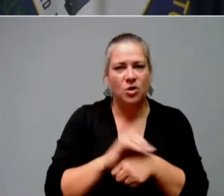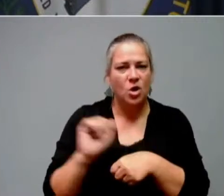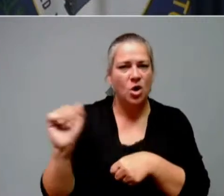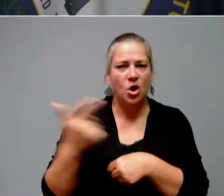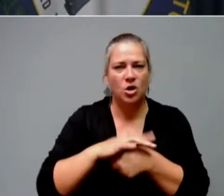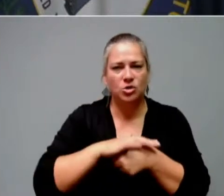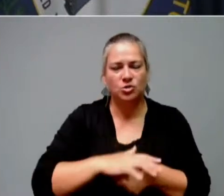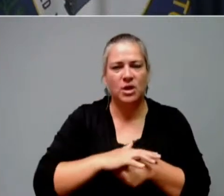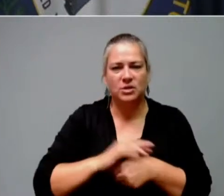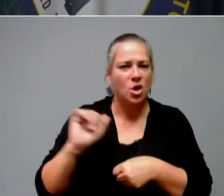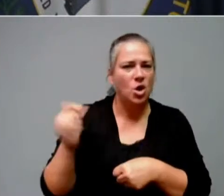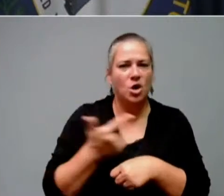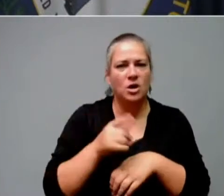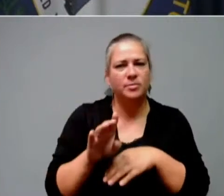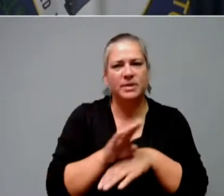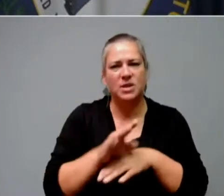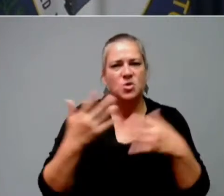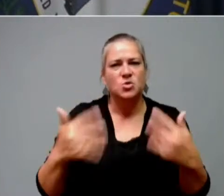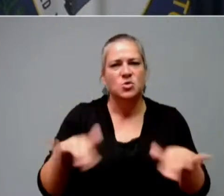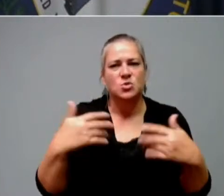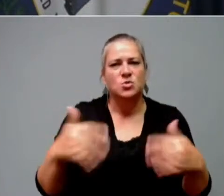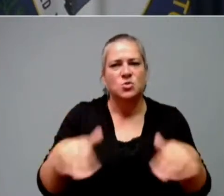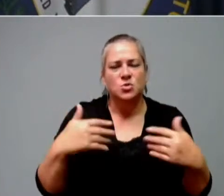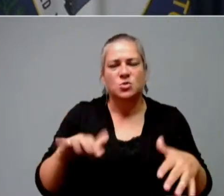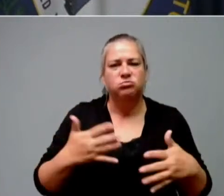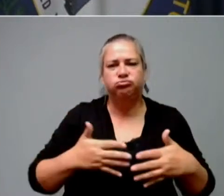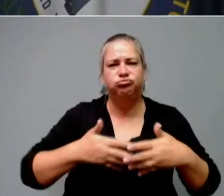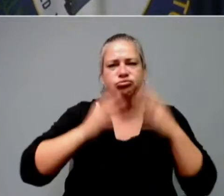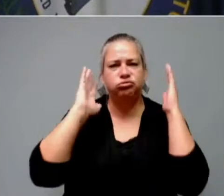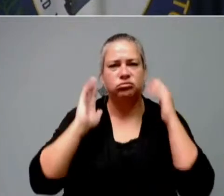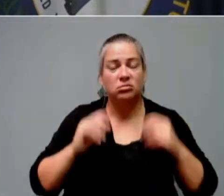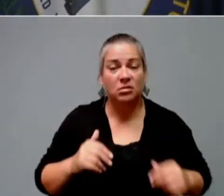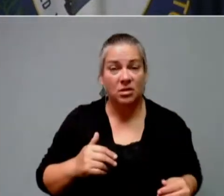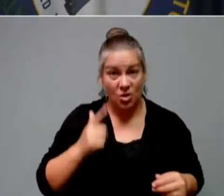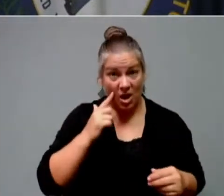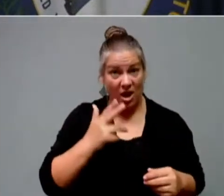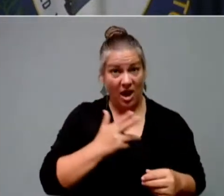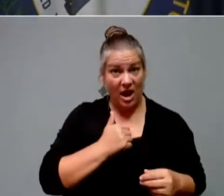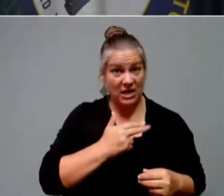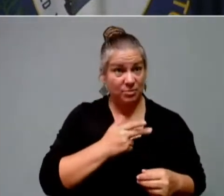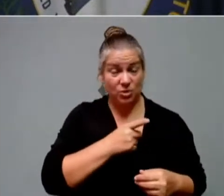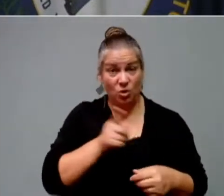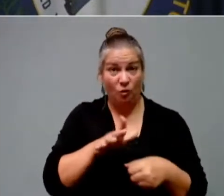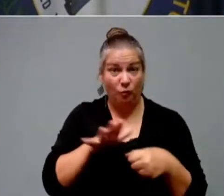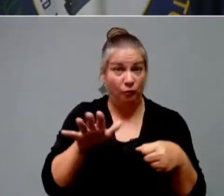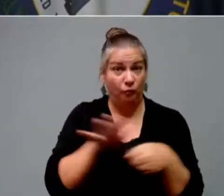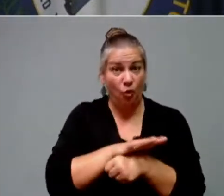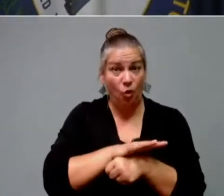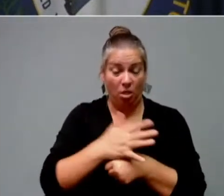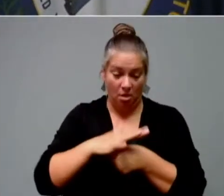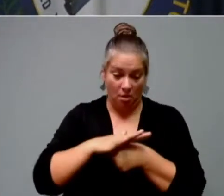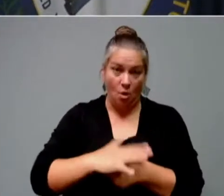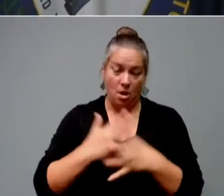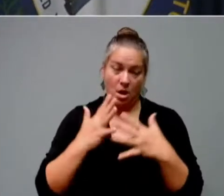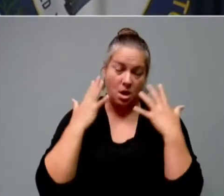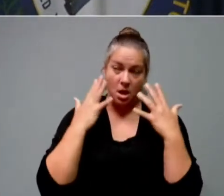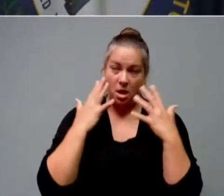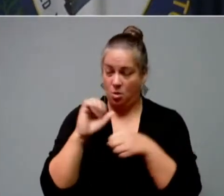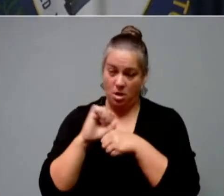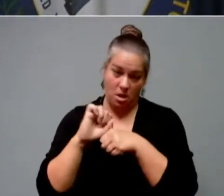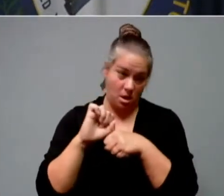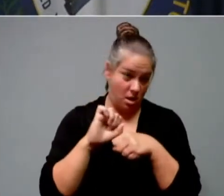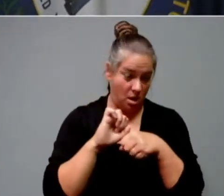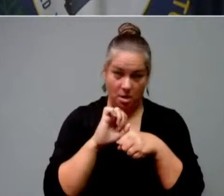particularly distressed that the hospitals that are now full and strained are strained because people haven't gotten vaccinated and